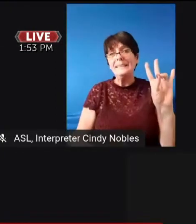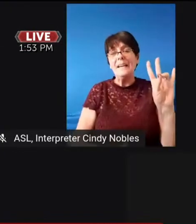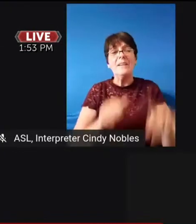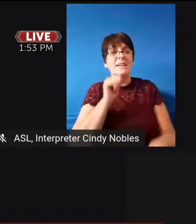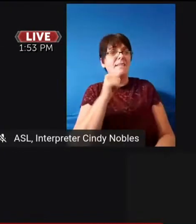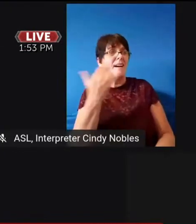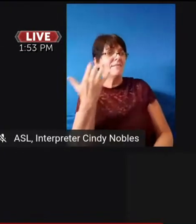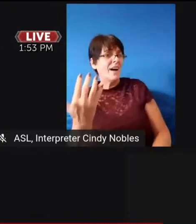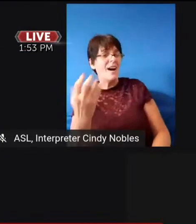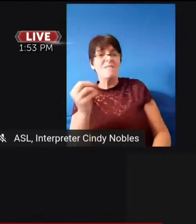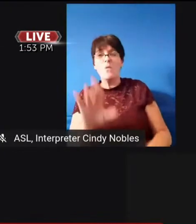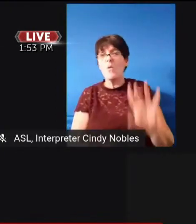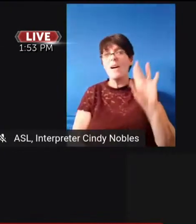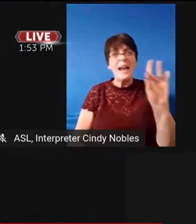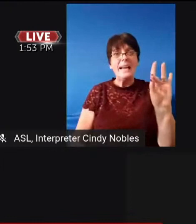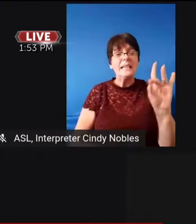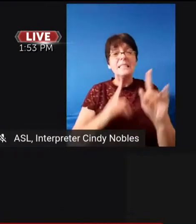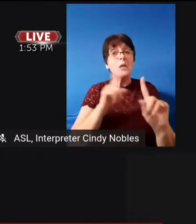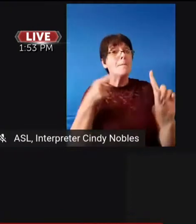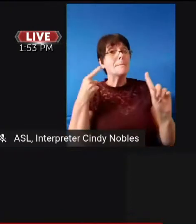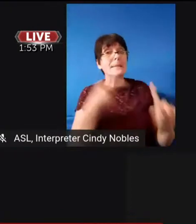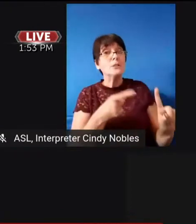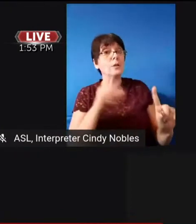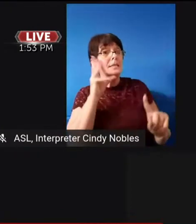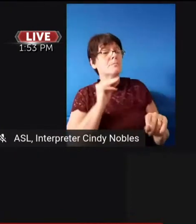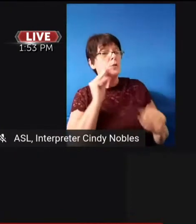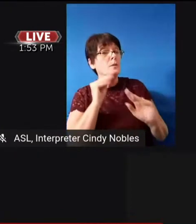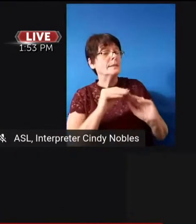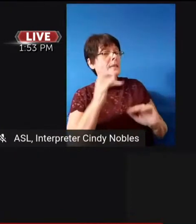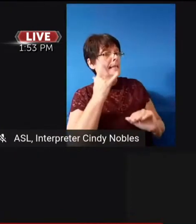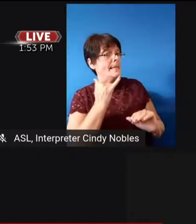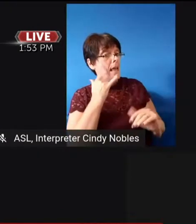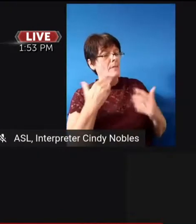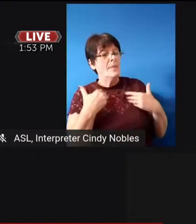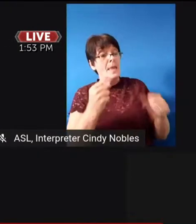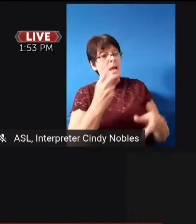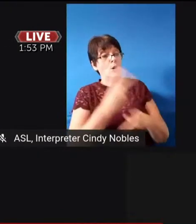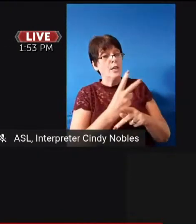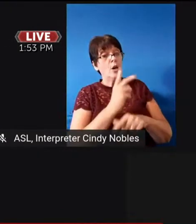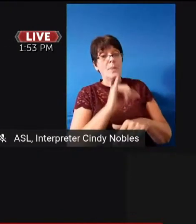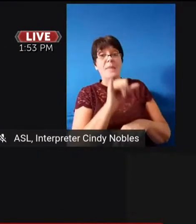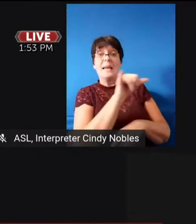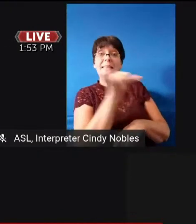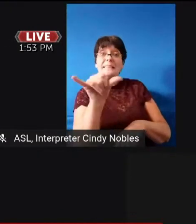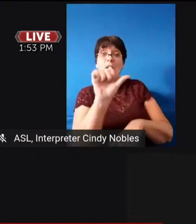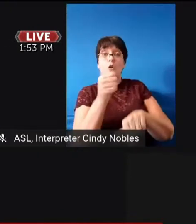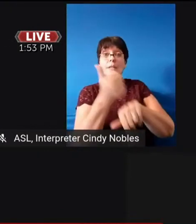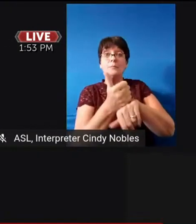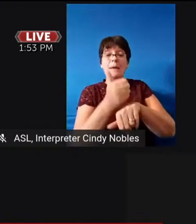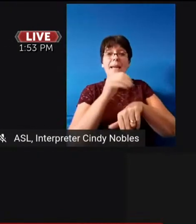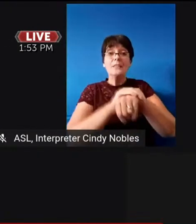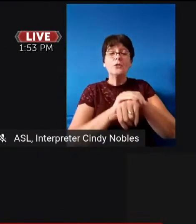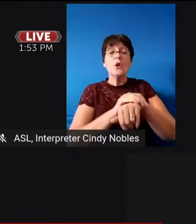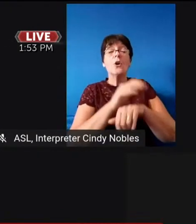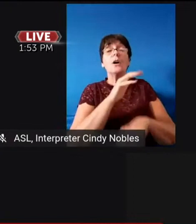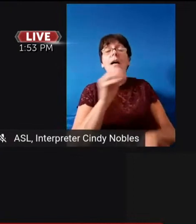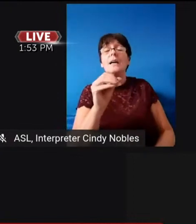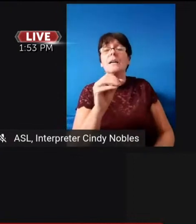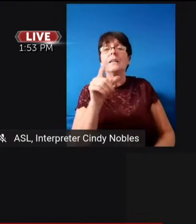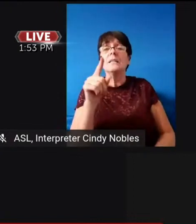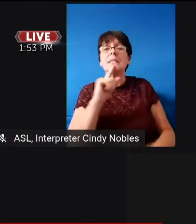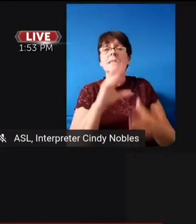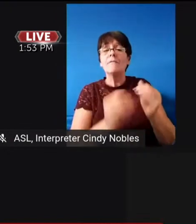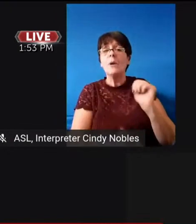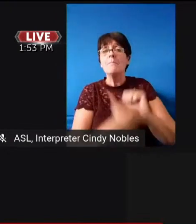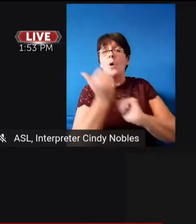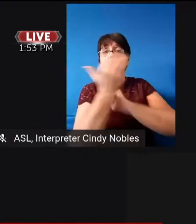or 8? Is there a particular experience from California or elsewhere that the standard is based on? And lastly, why do you think that it is for most counties